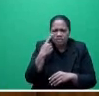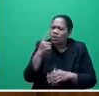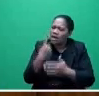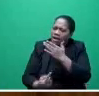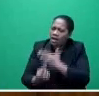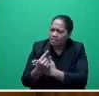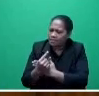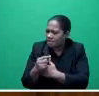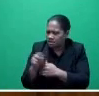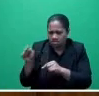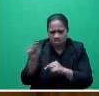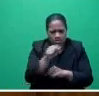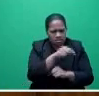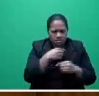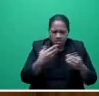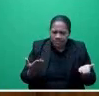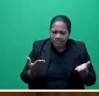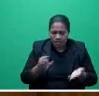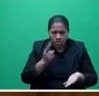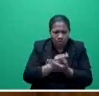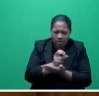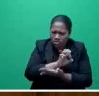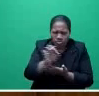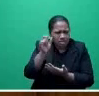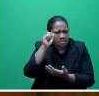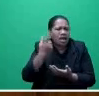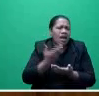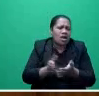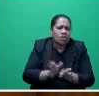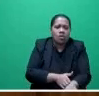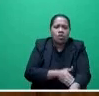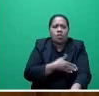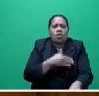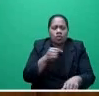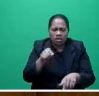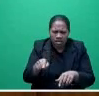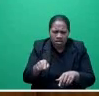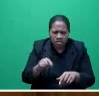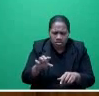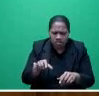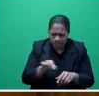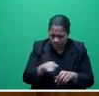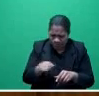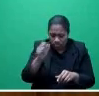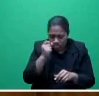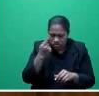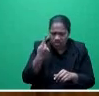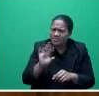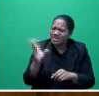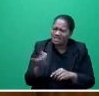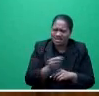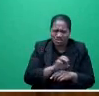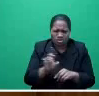understand how long it will take this set of expired politicians to realize they are doing no good